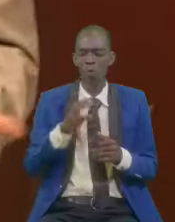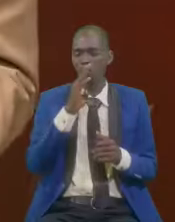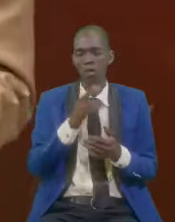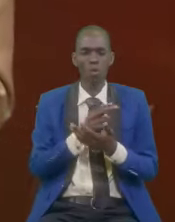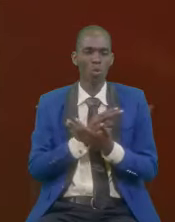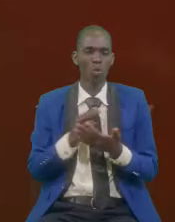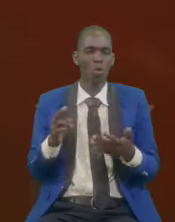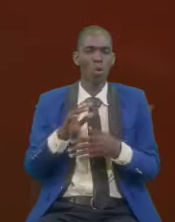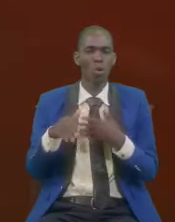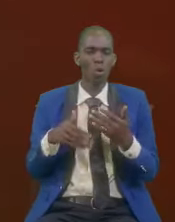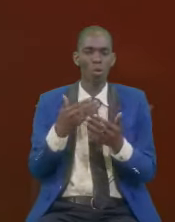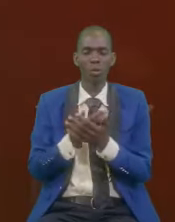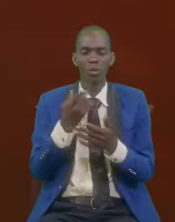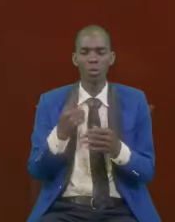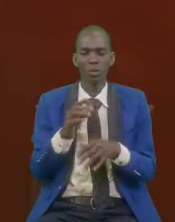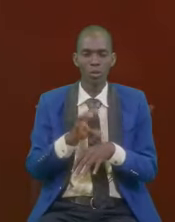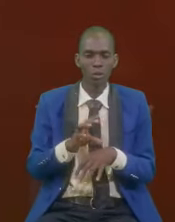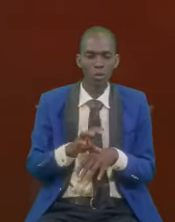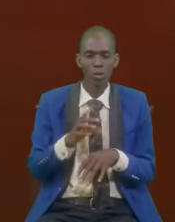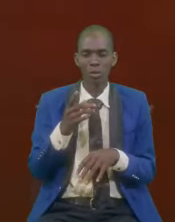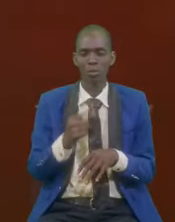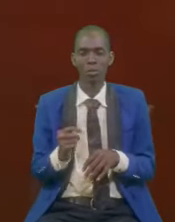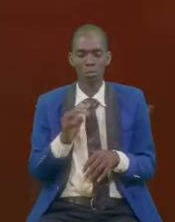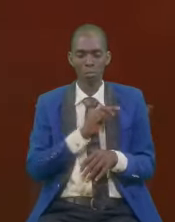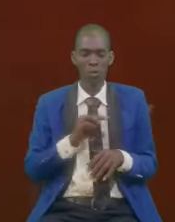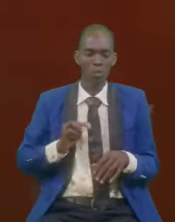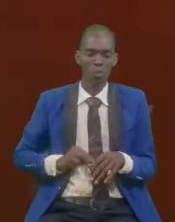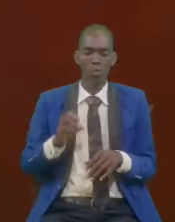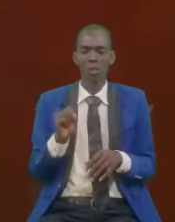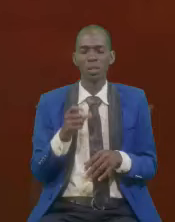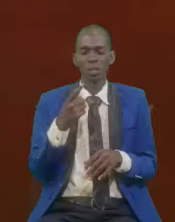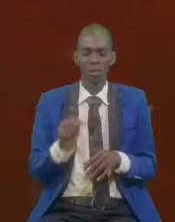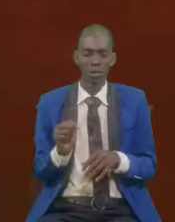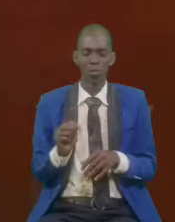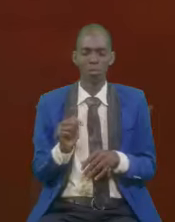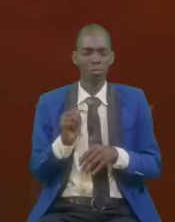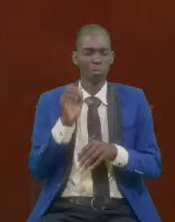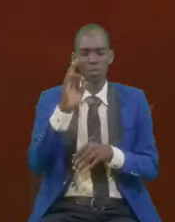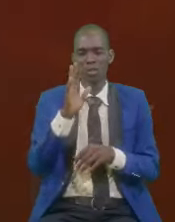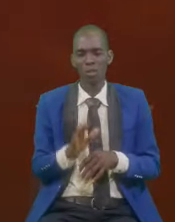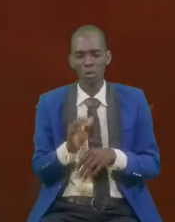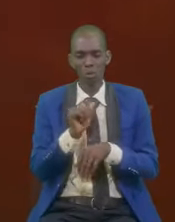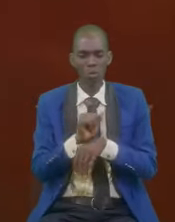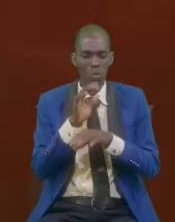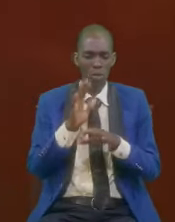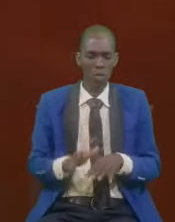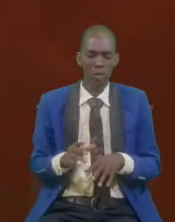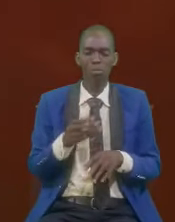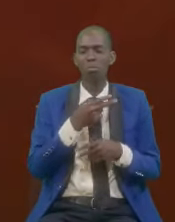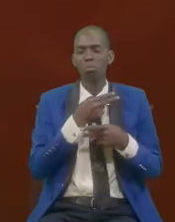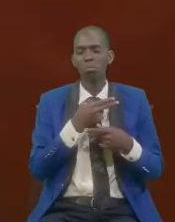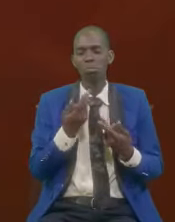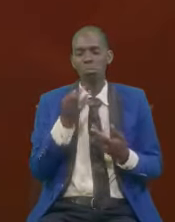the church, the members, the ministers, the workers, the preachers, the pastors,